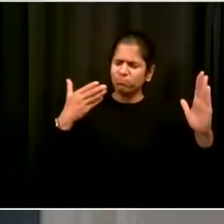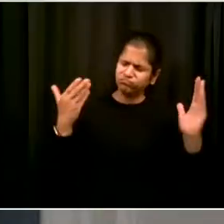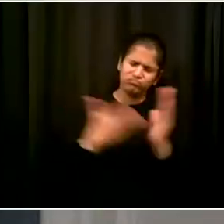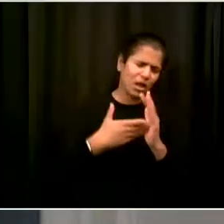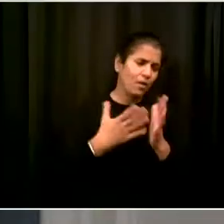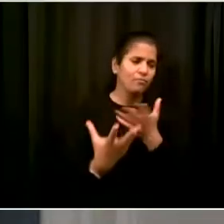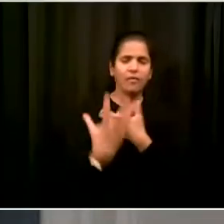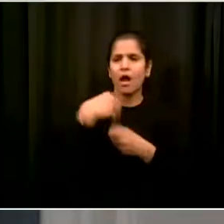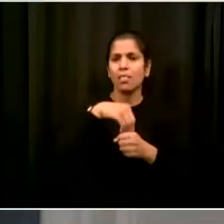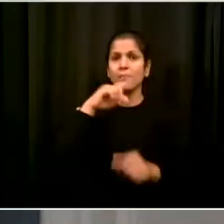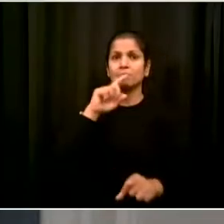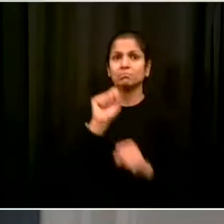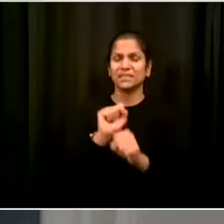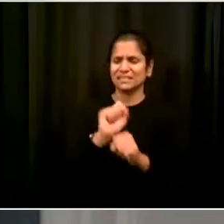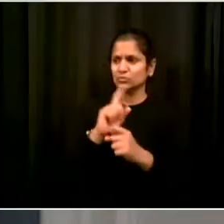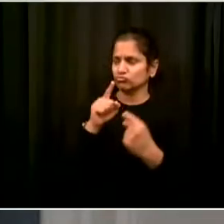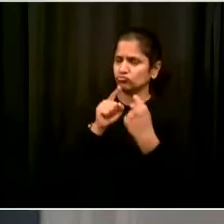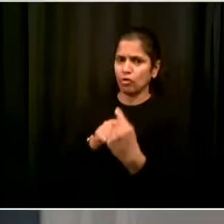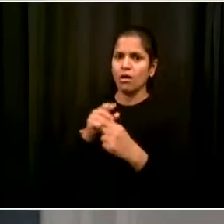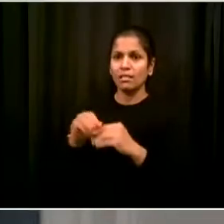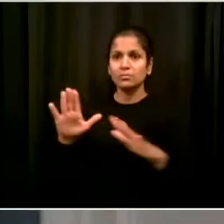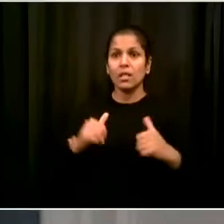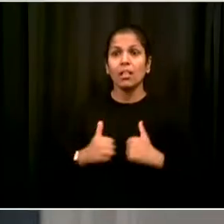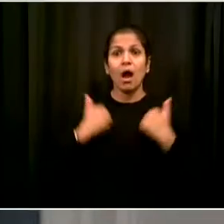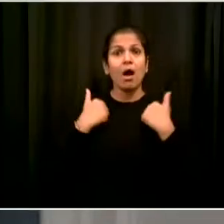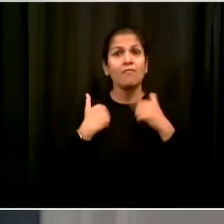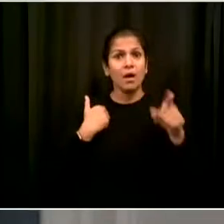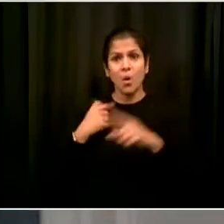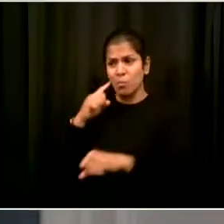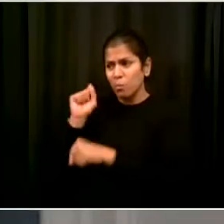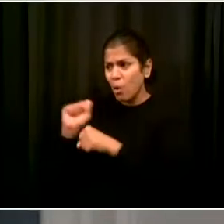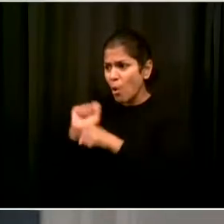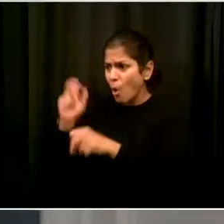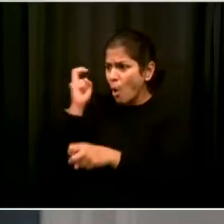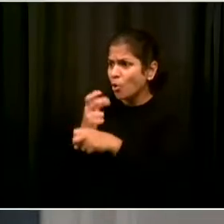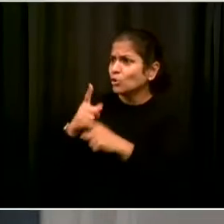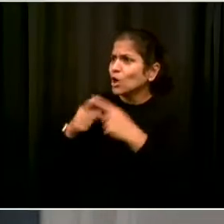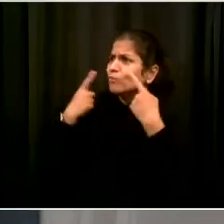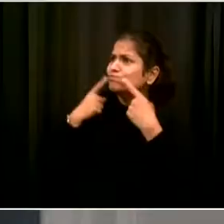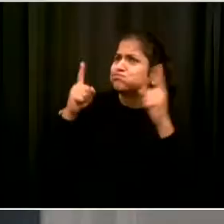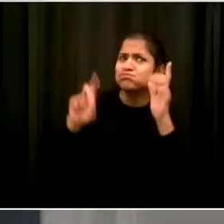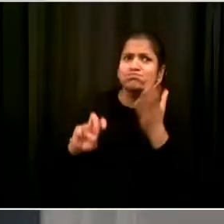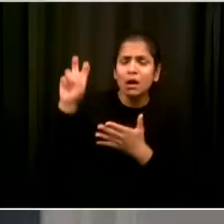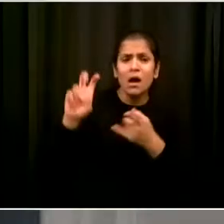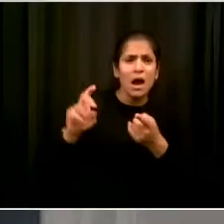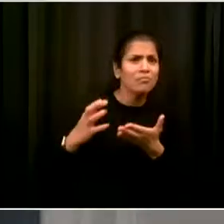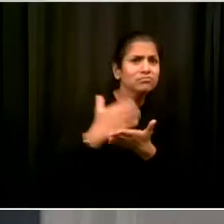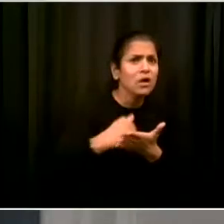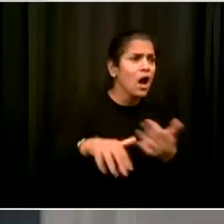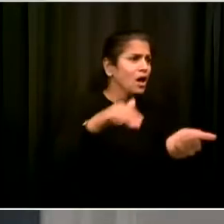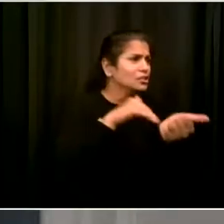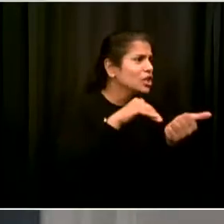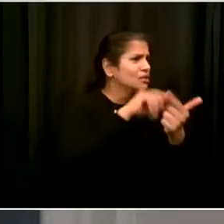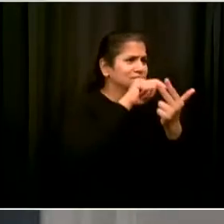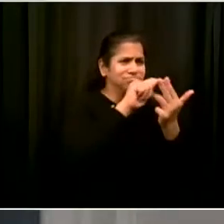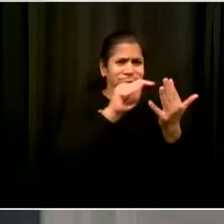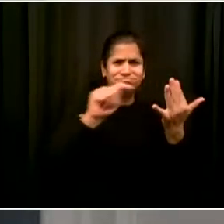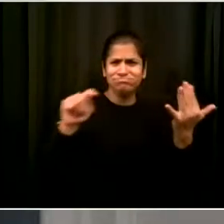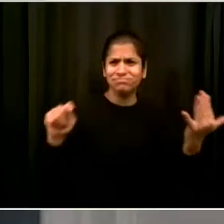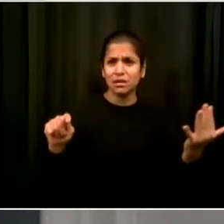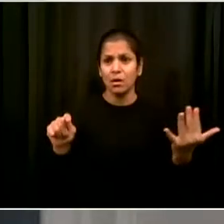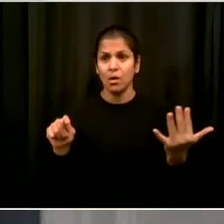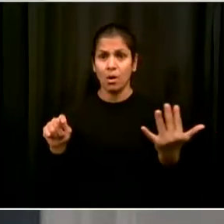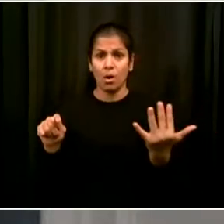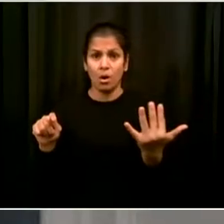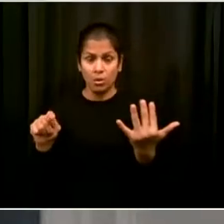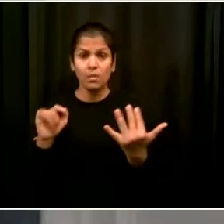reach communities, we must listen to communities, and that is what we're doing. Our vaccine planning is developing every day with